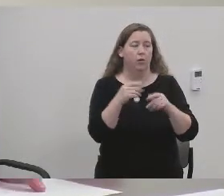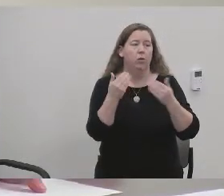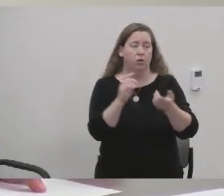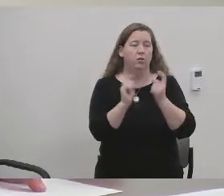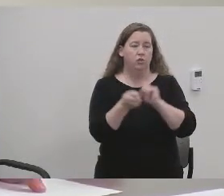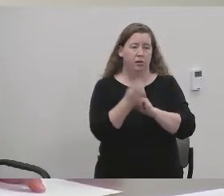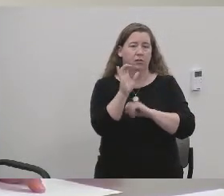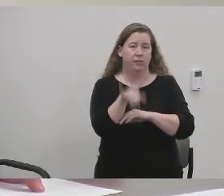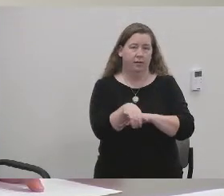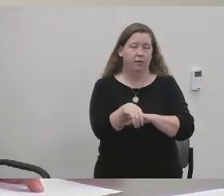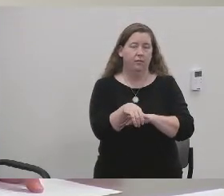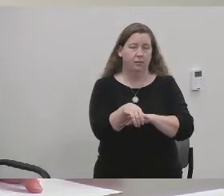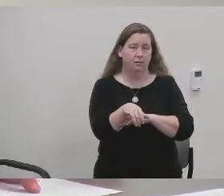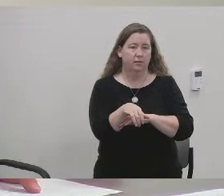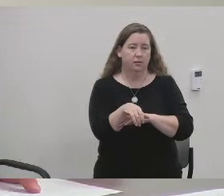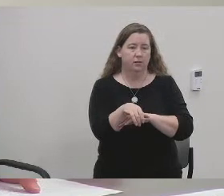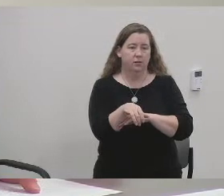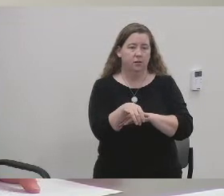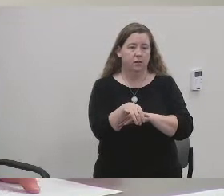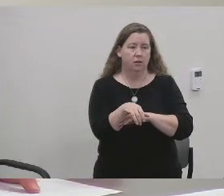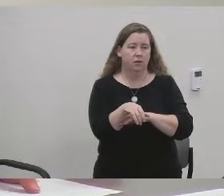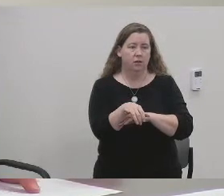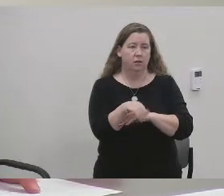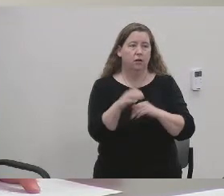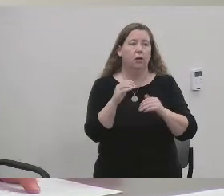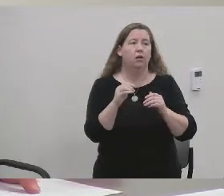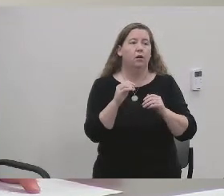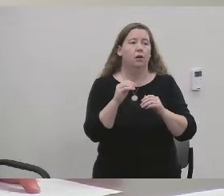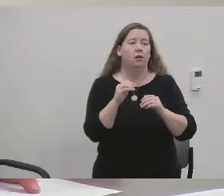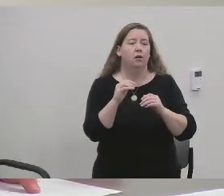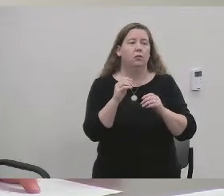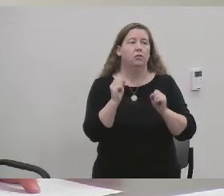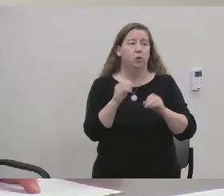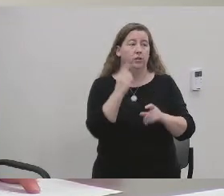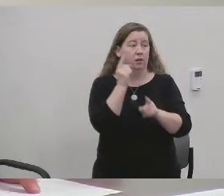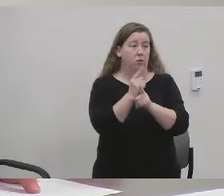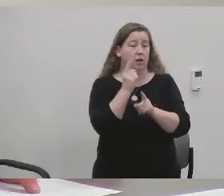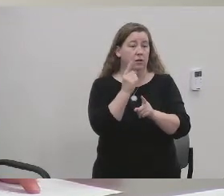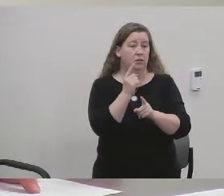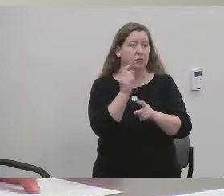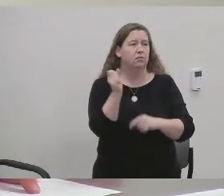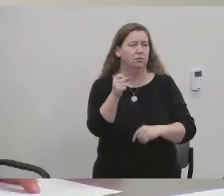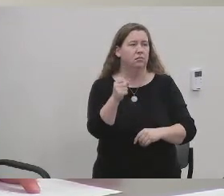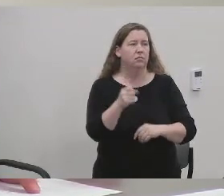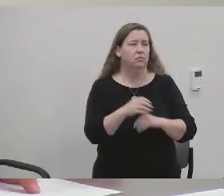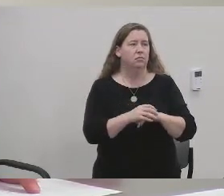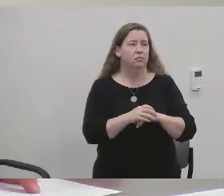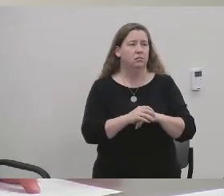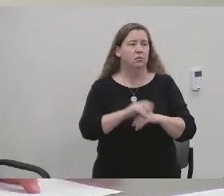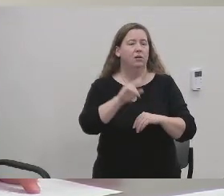to I'll adjust it. the amended. step 4, so that is Yeah. correct? Yeah. Okay.